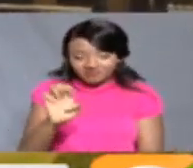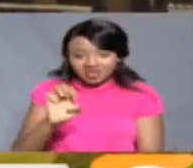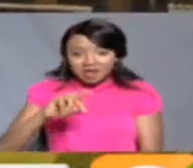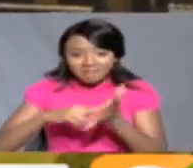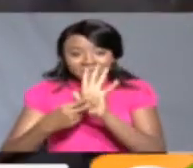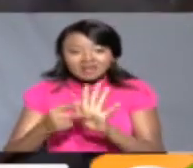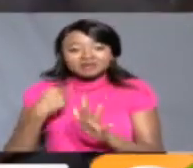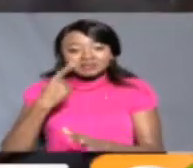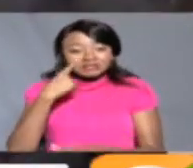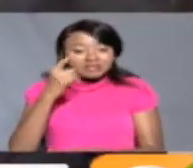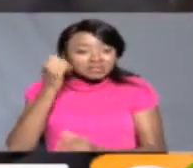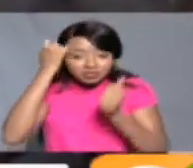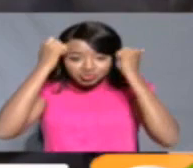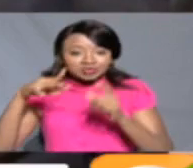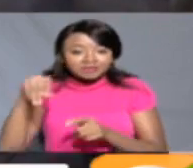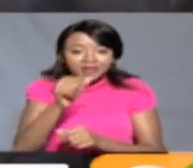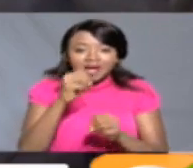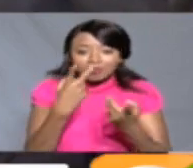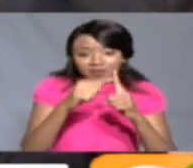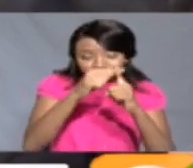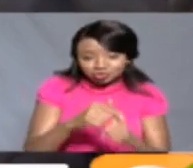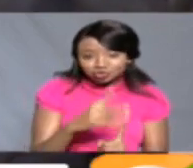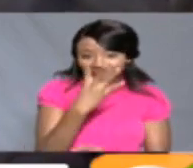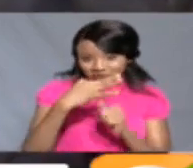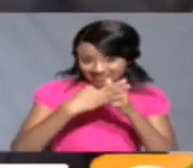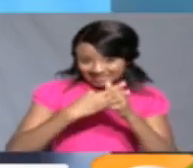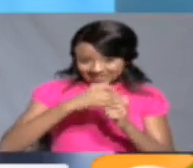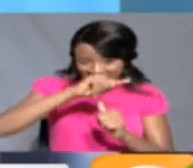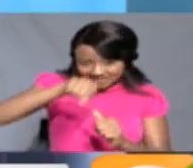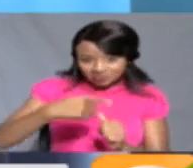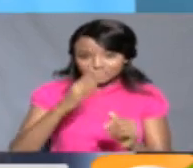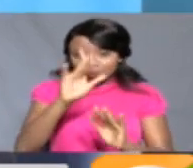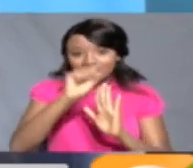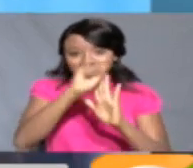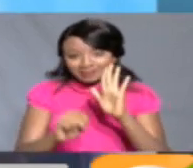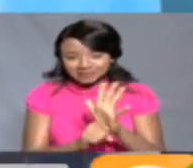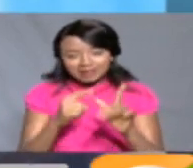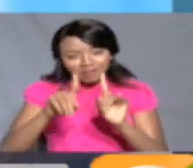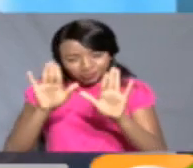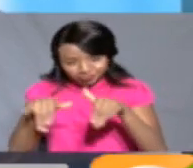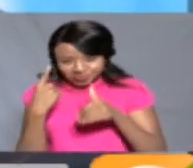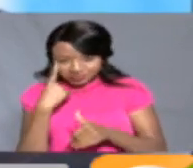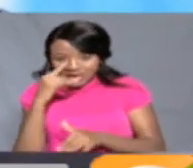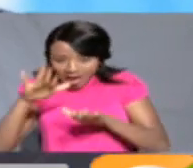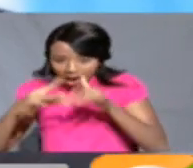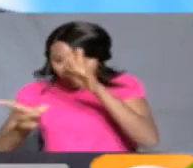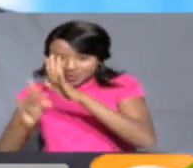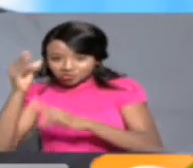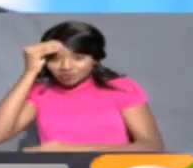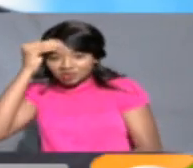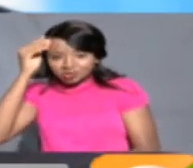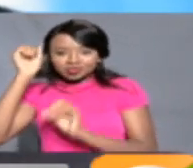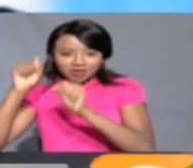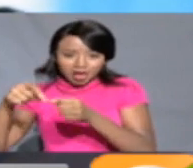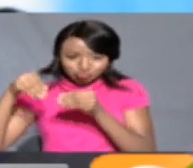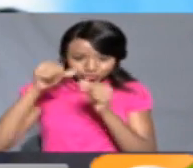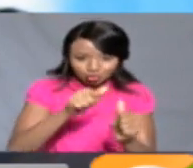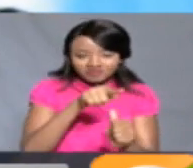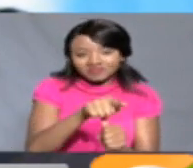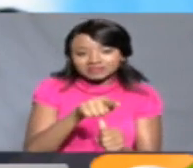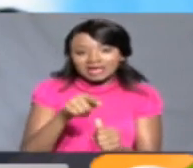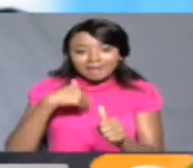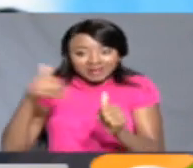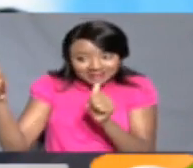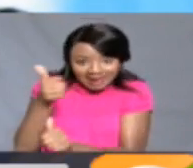pay an average of 48,000 Kenya shillings per semester. It remains to be seen how the Minister of Education, now going to be under new